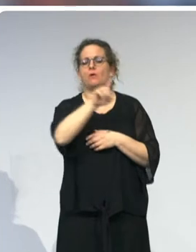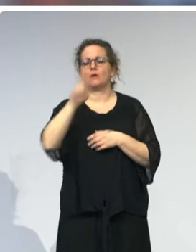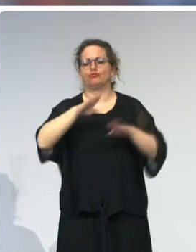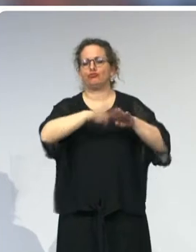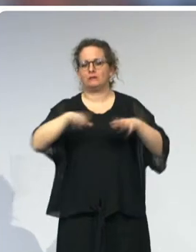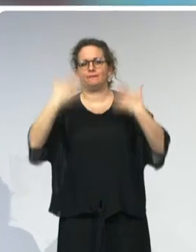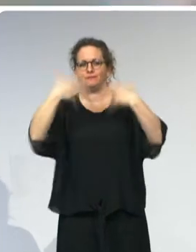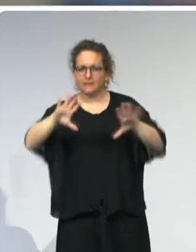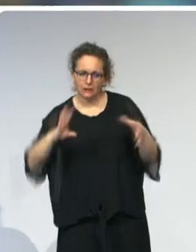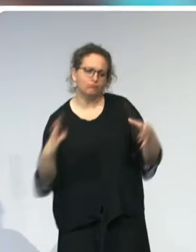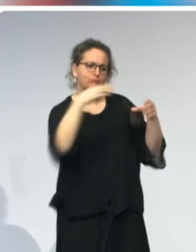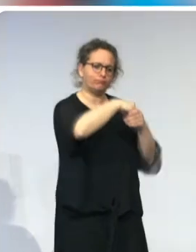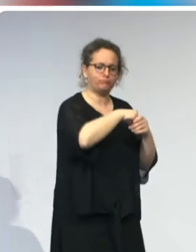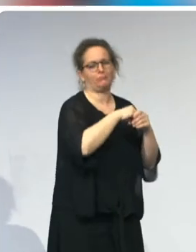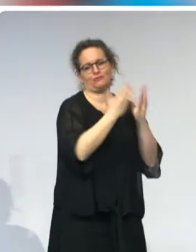schools.